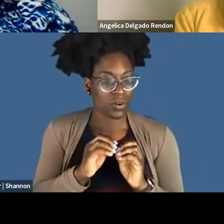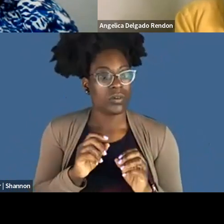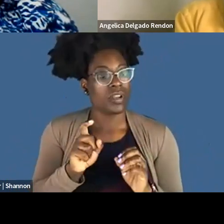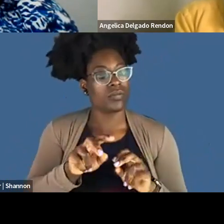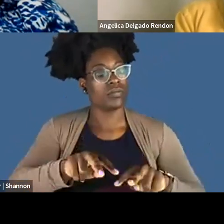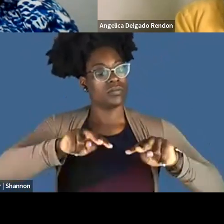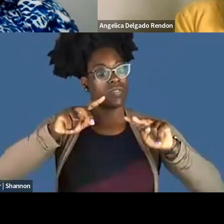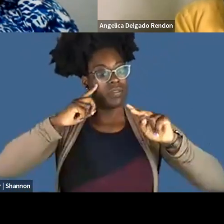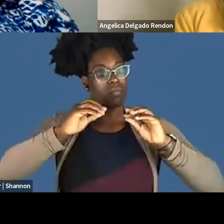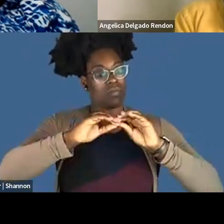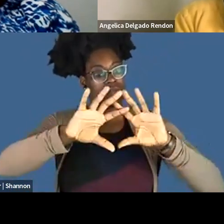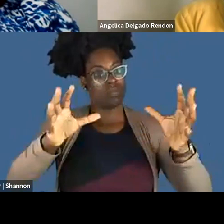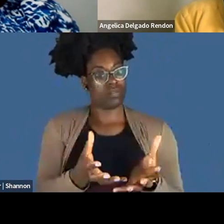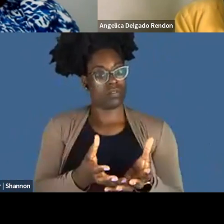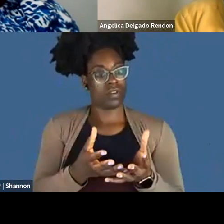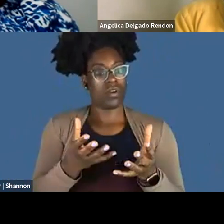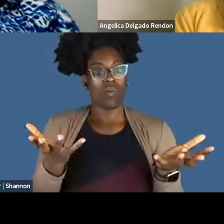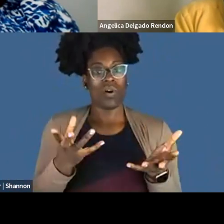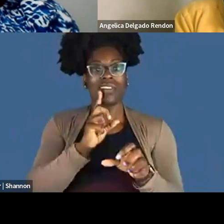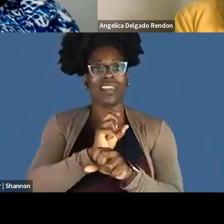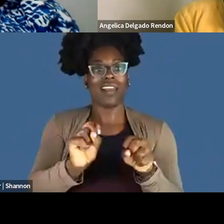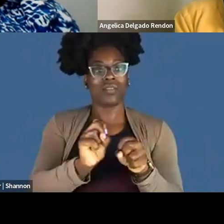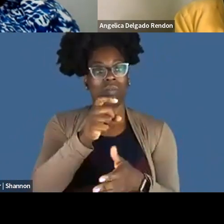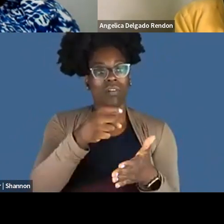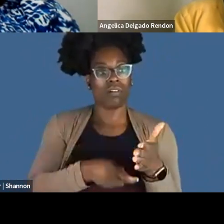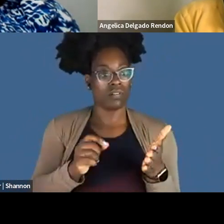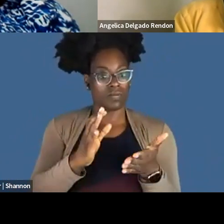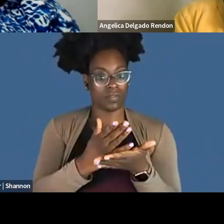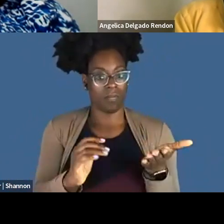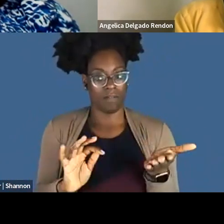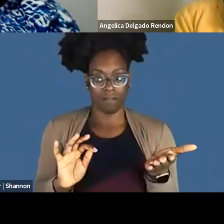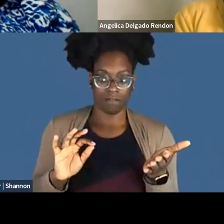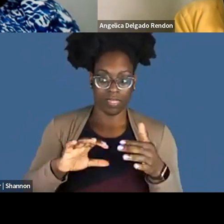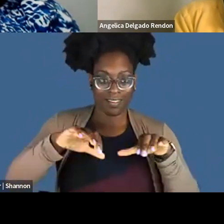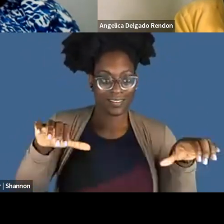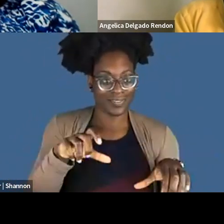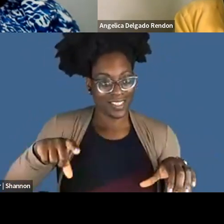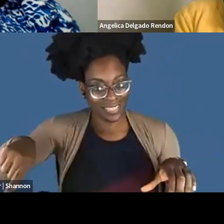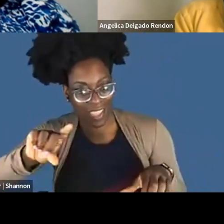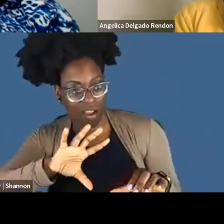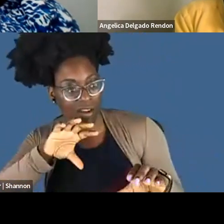what the actual cost is of some of these activities, and